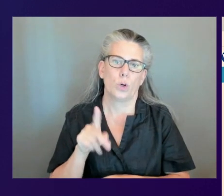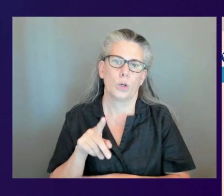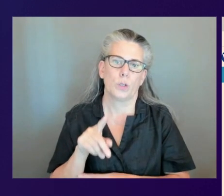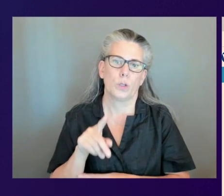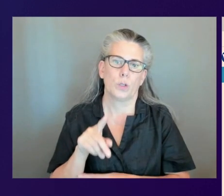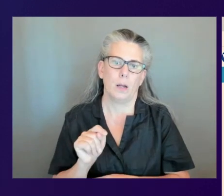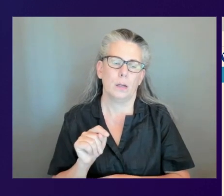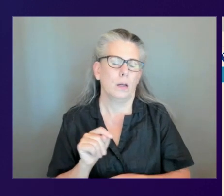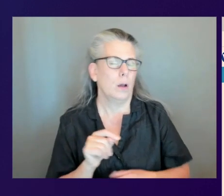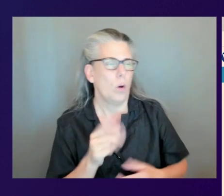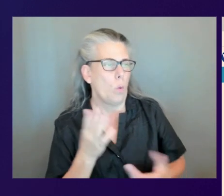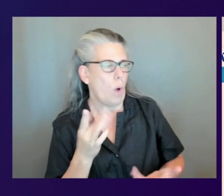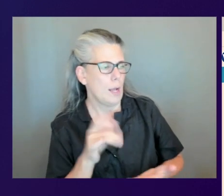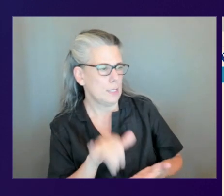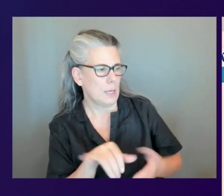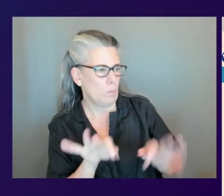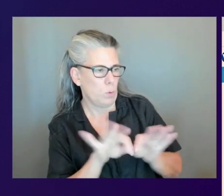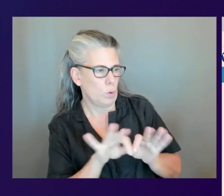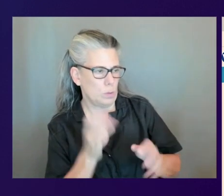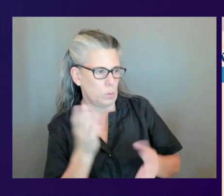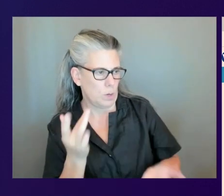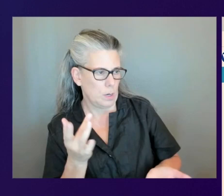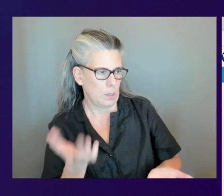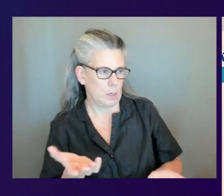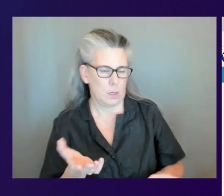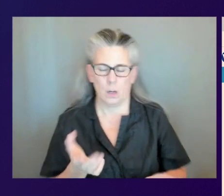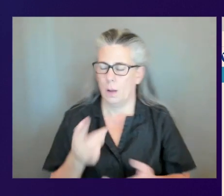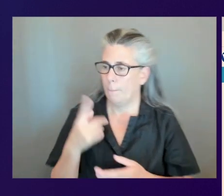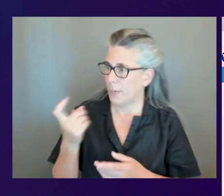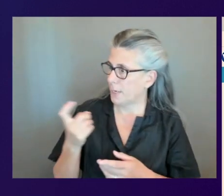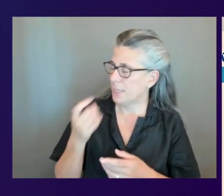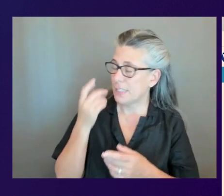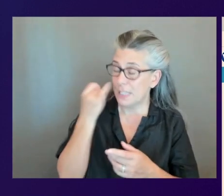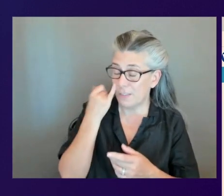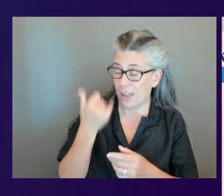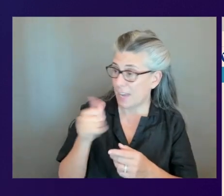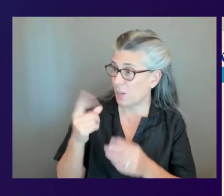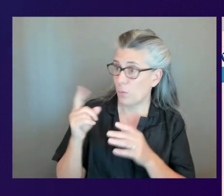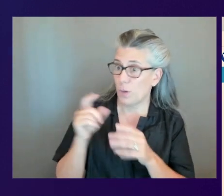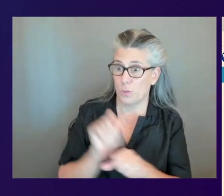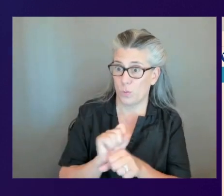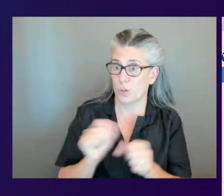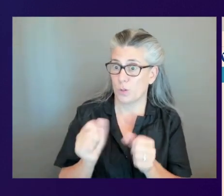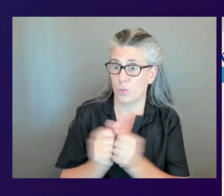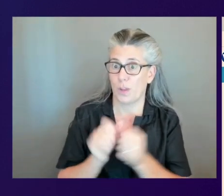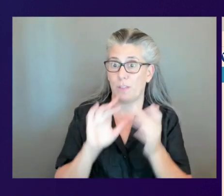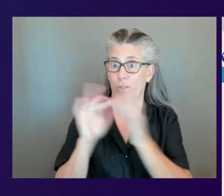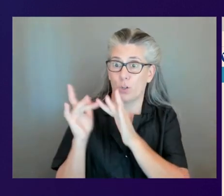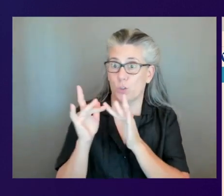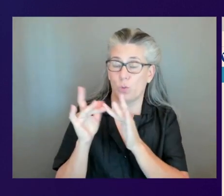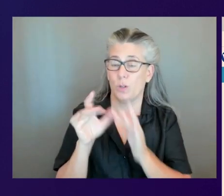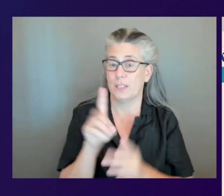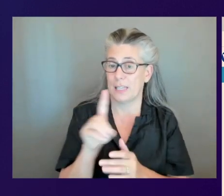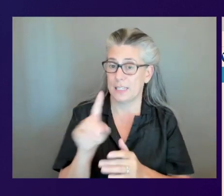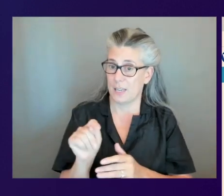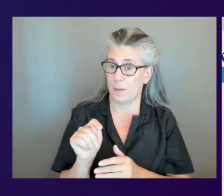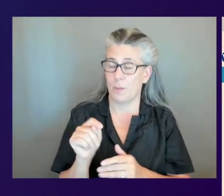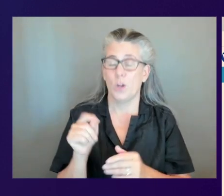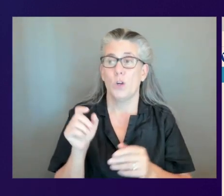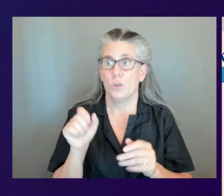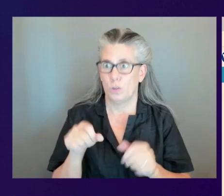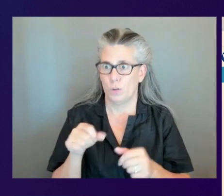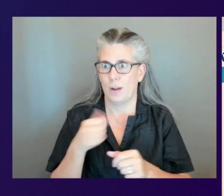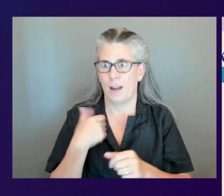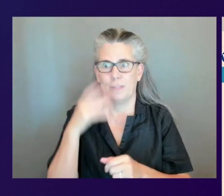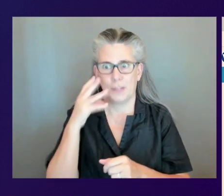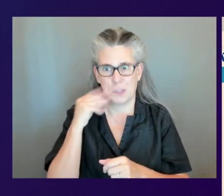if you've ever had an issue with a virtual desktop, you'll immediately feel the sense of helplessness where you're like, why is this not working? It's not